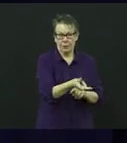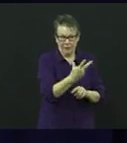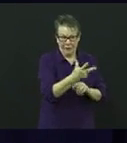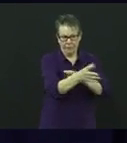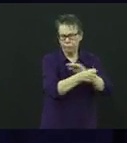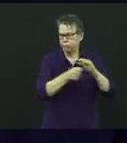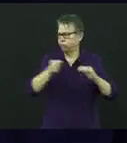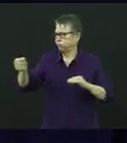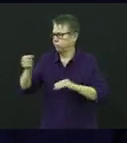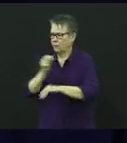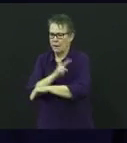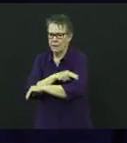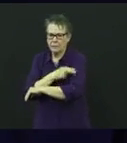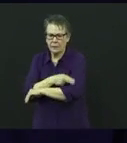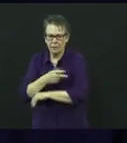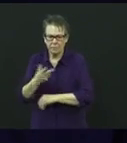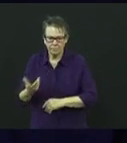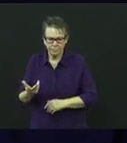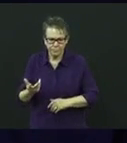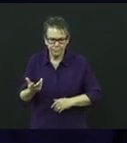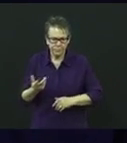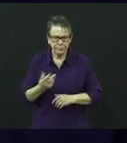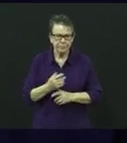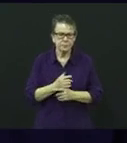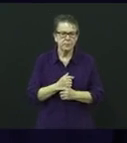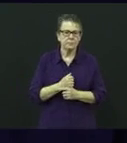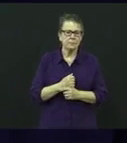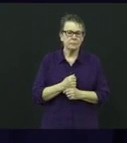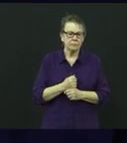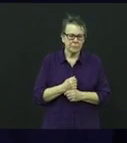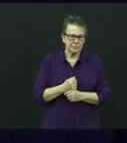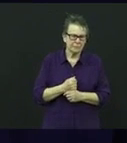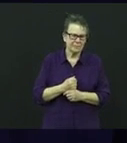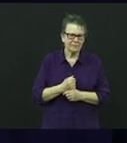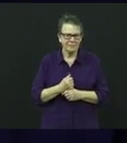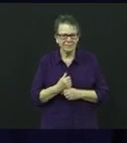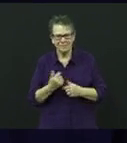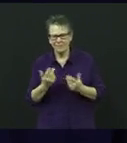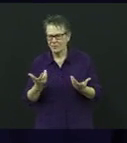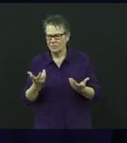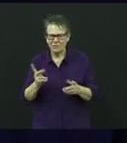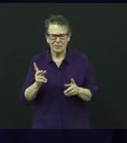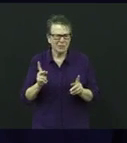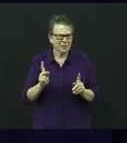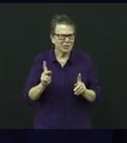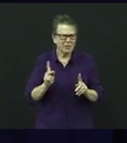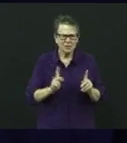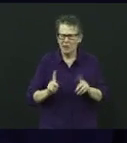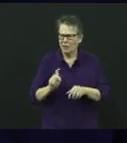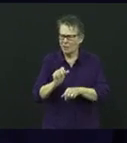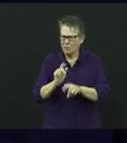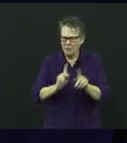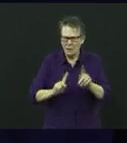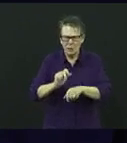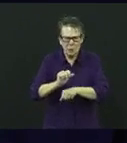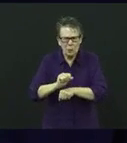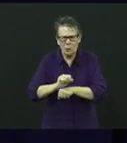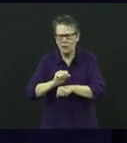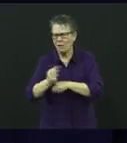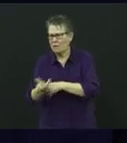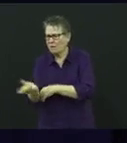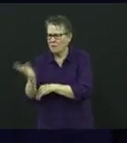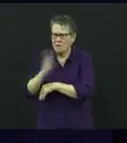around the clock to take care of almost 90 residents. I don't know how many were there, but when they called us, I